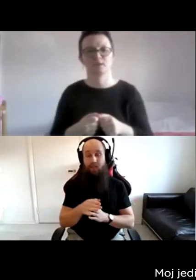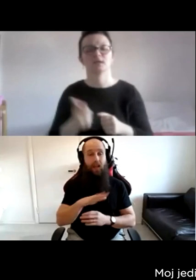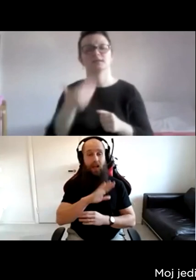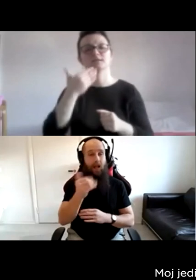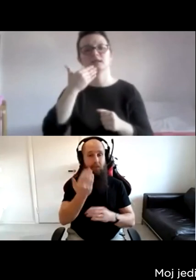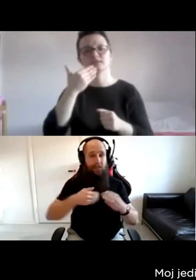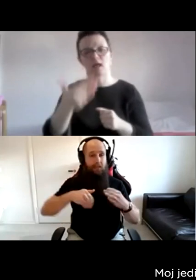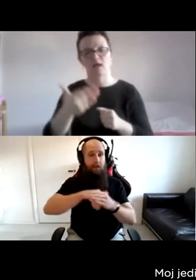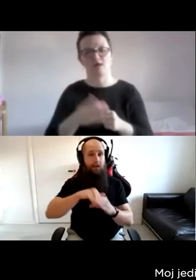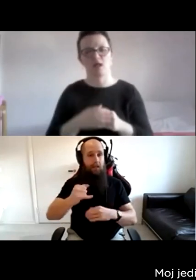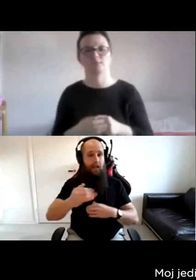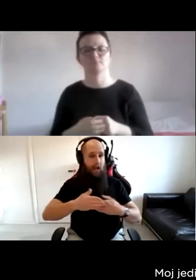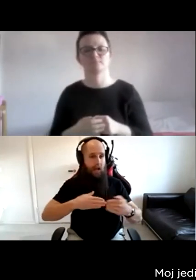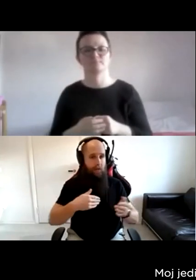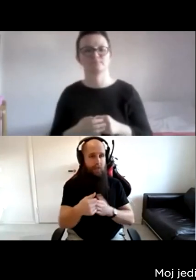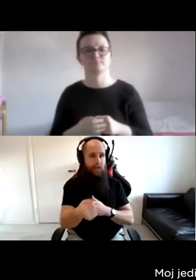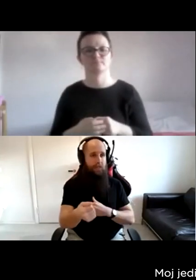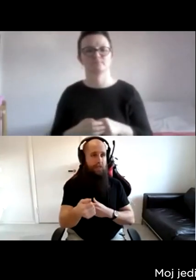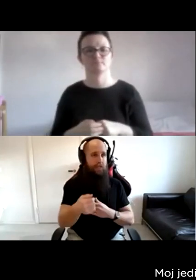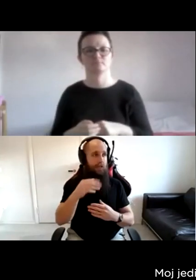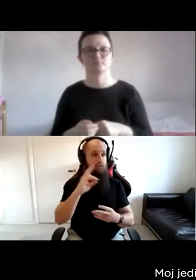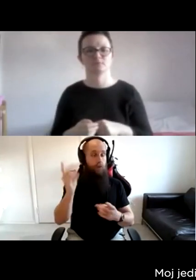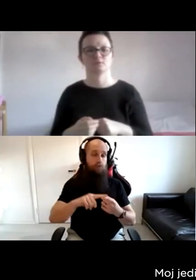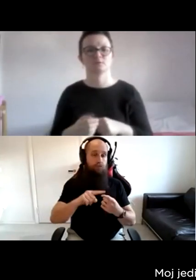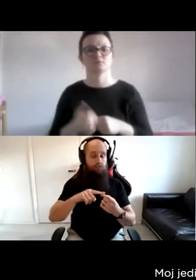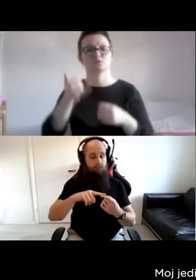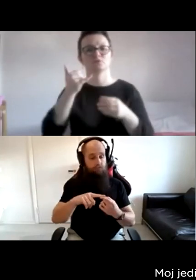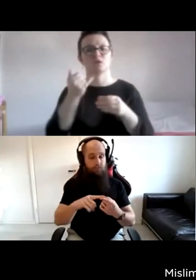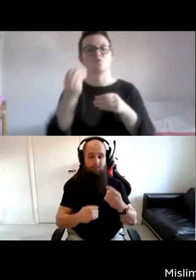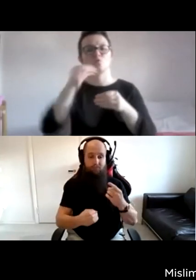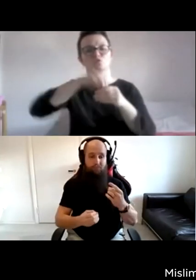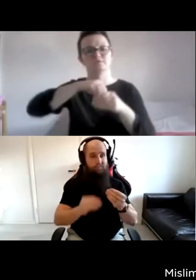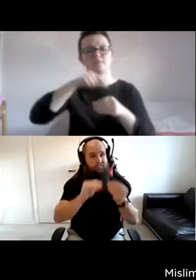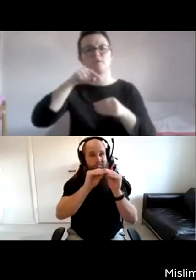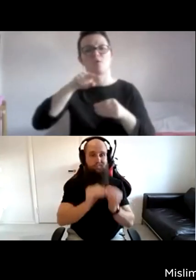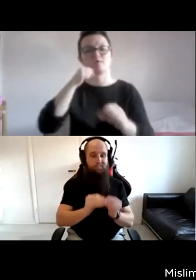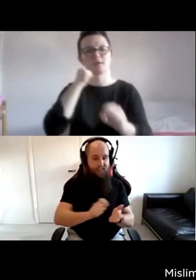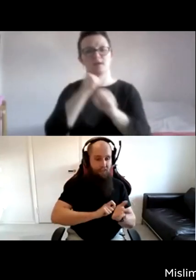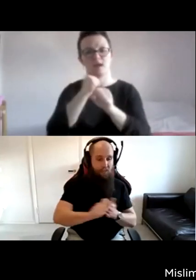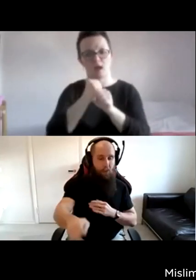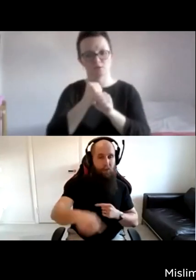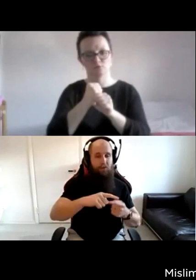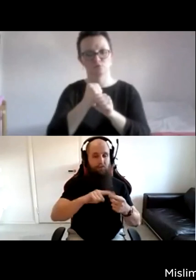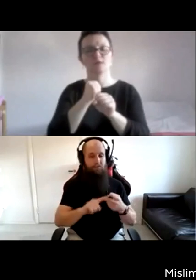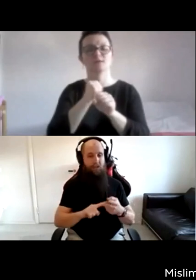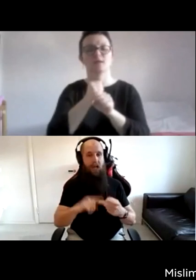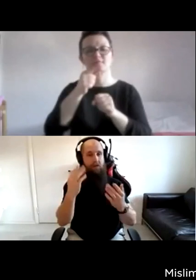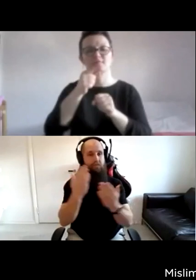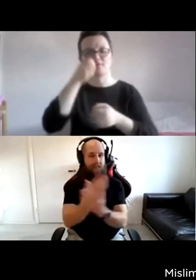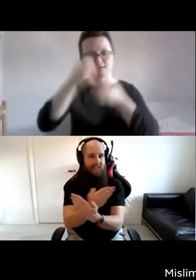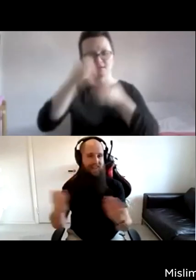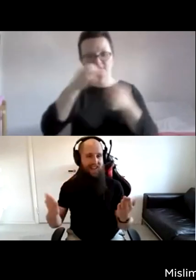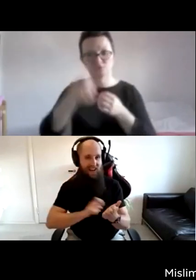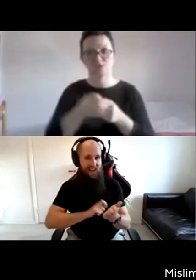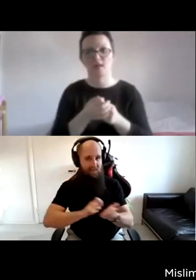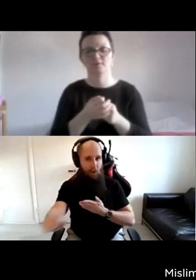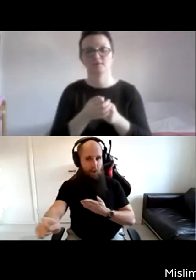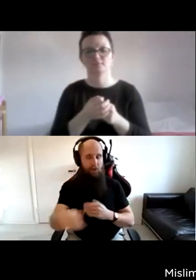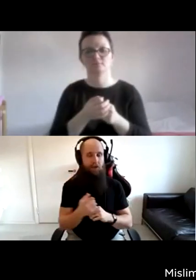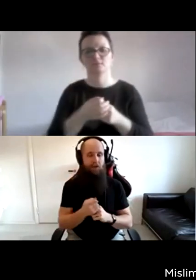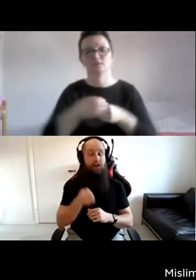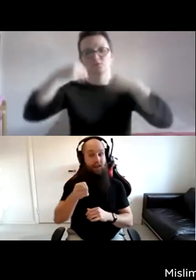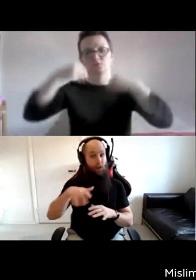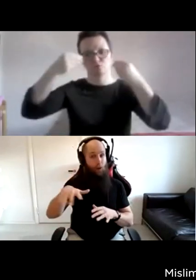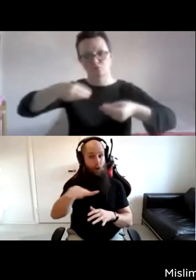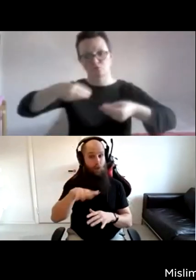participated in the work, both to produce the report and now to present it. I think that it's an area that, as I